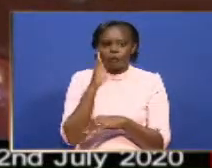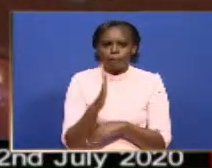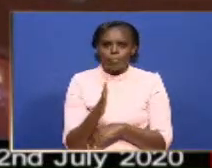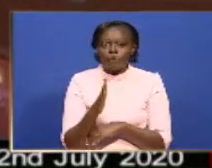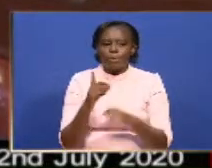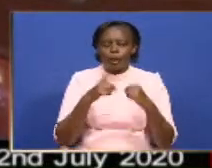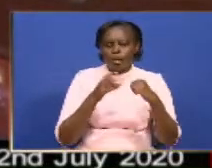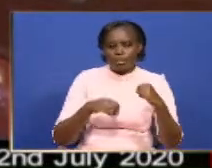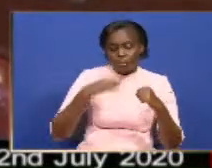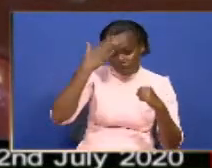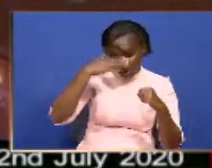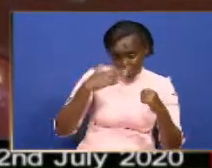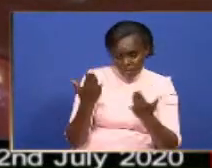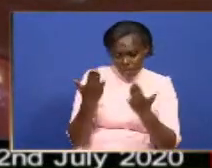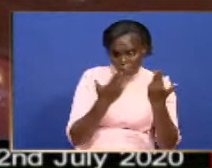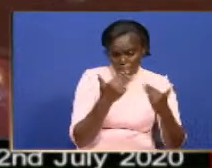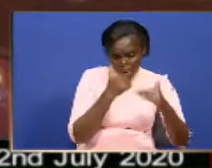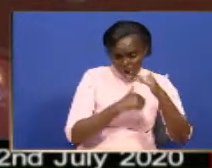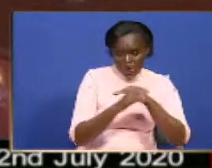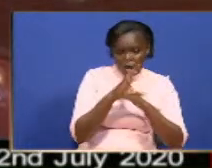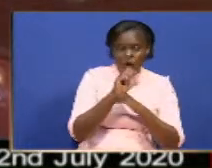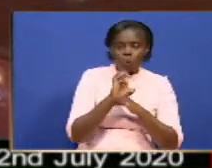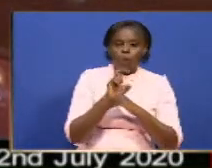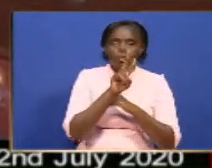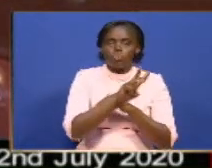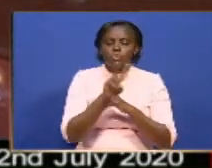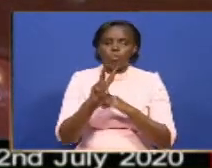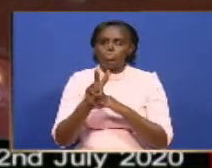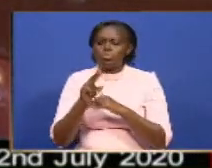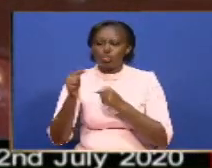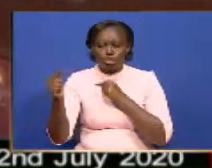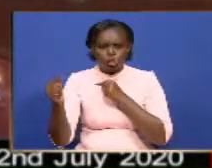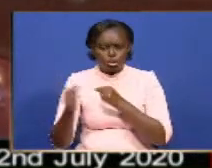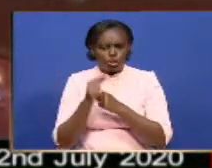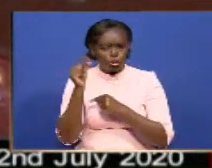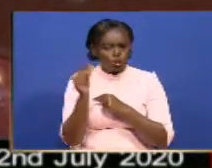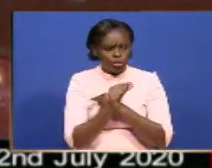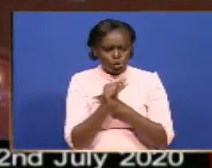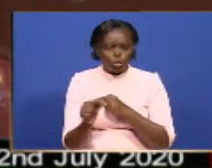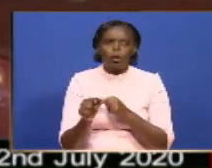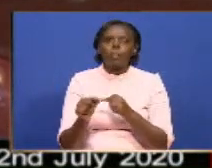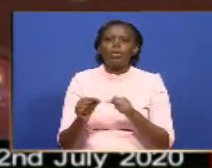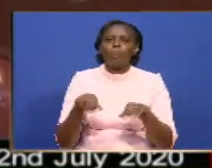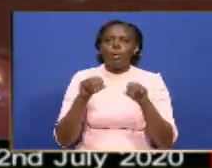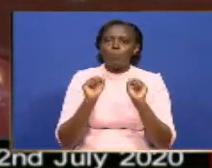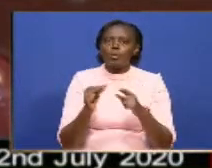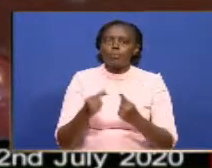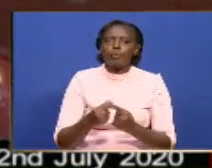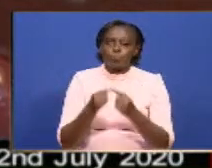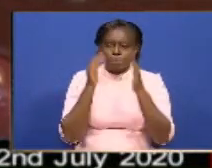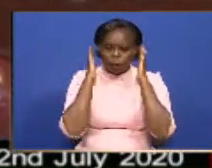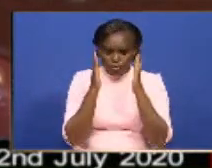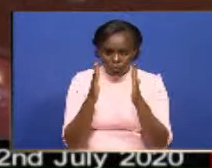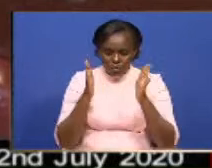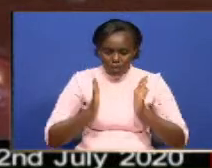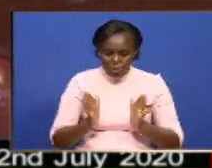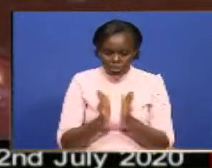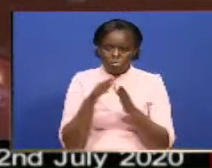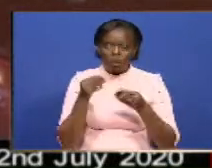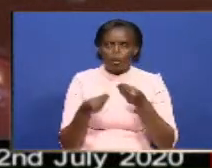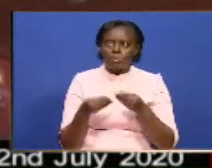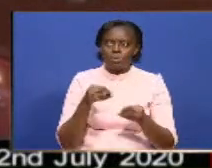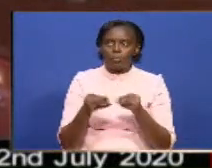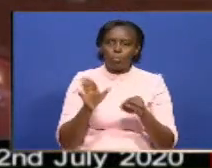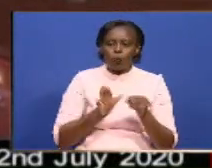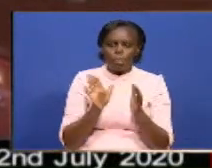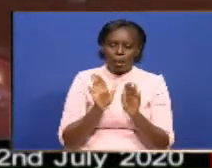60 days that is provided under clause 22 is too short. I like the special attention to persons with disability,